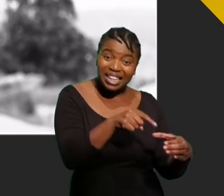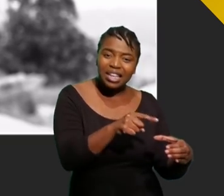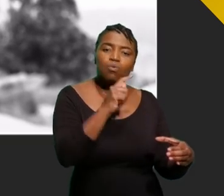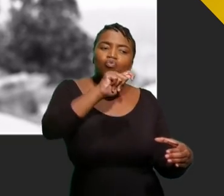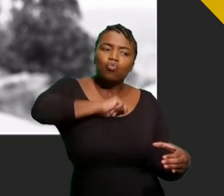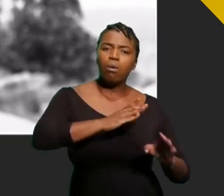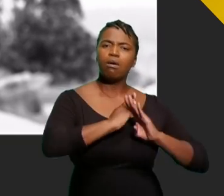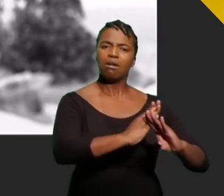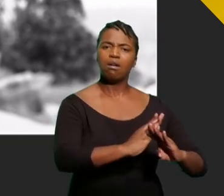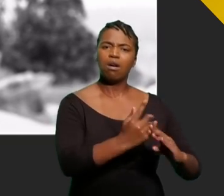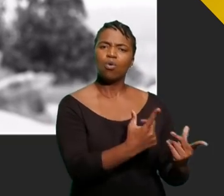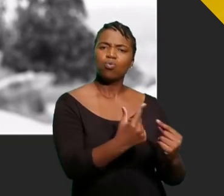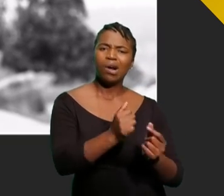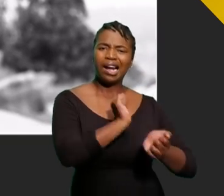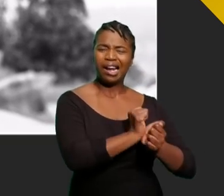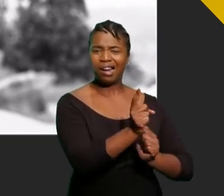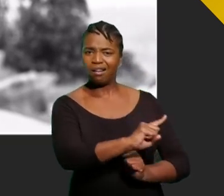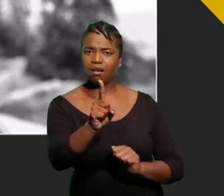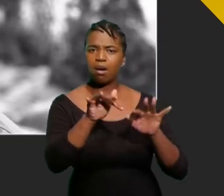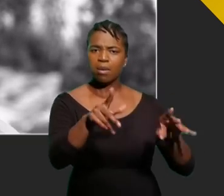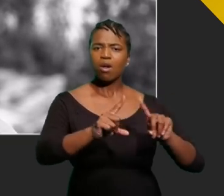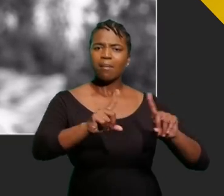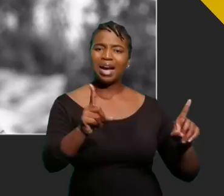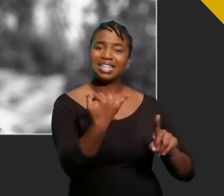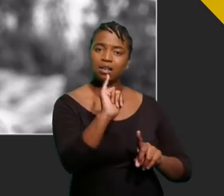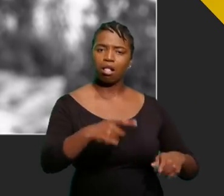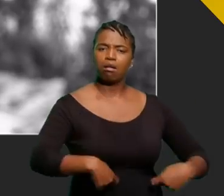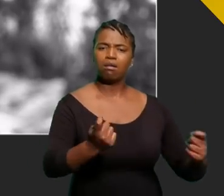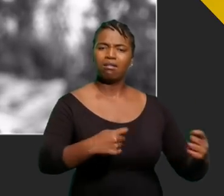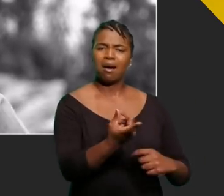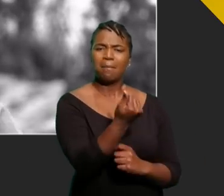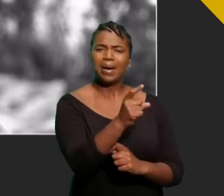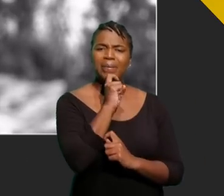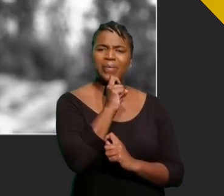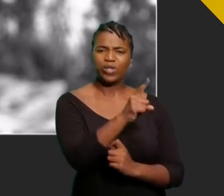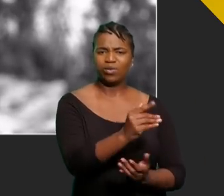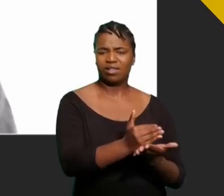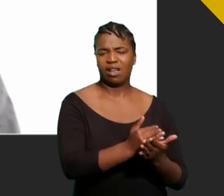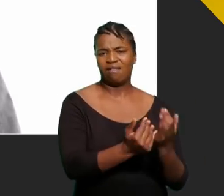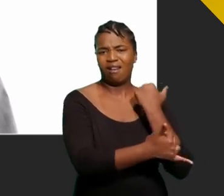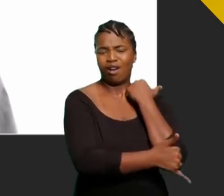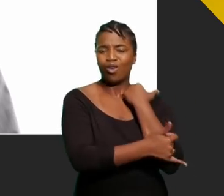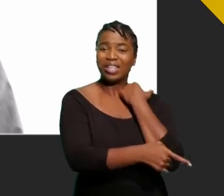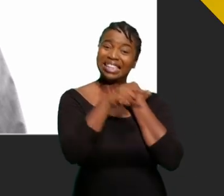is supposed to be an output for prosecutions and the legal framework to help save our country